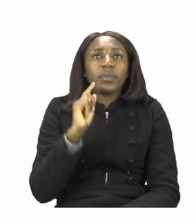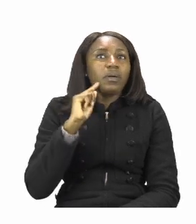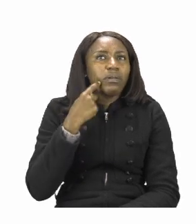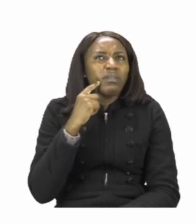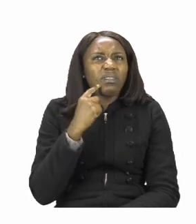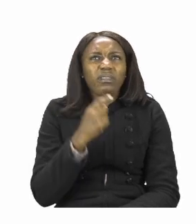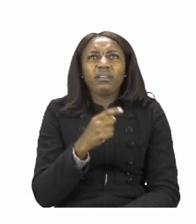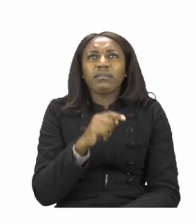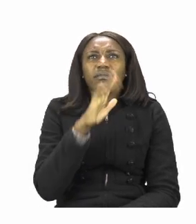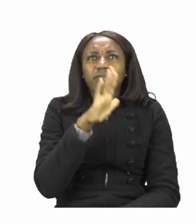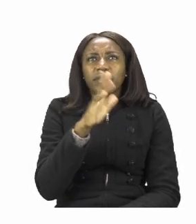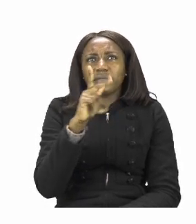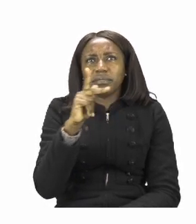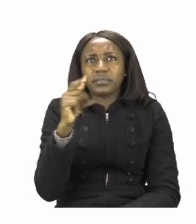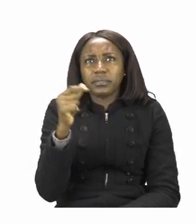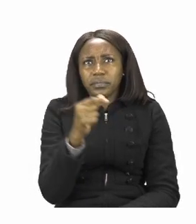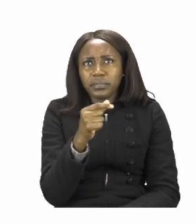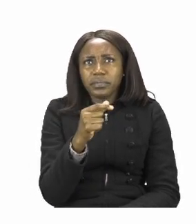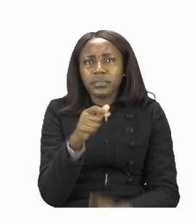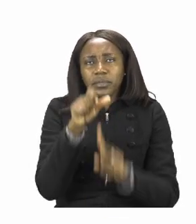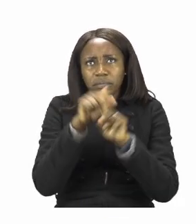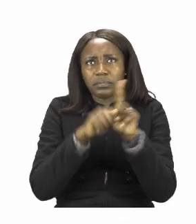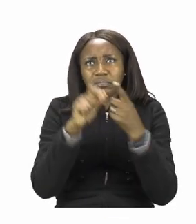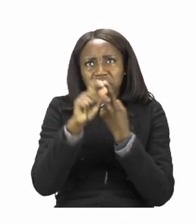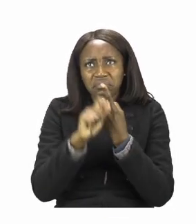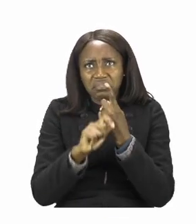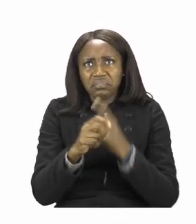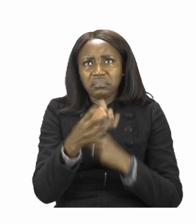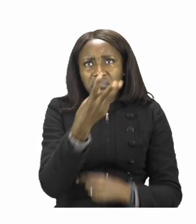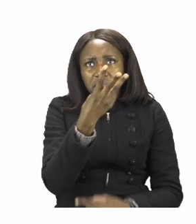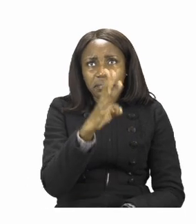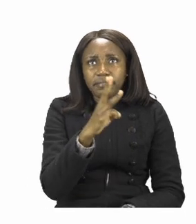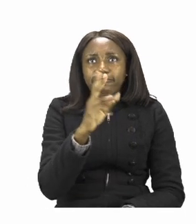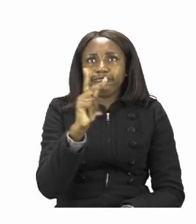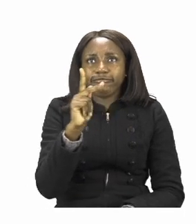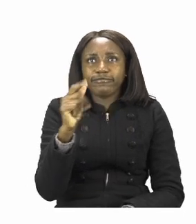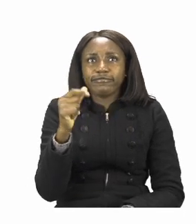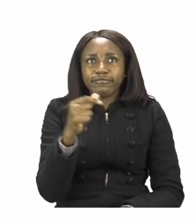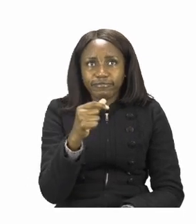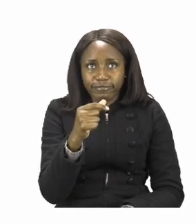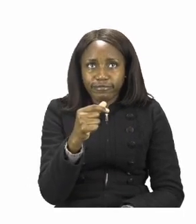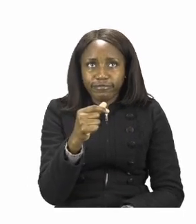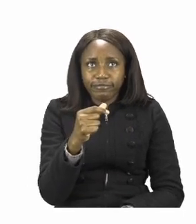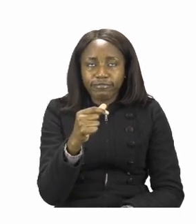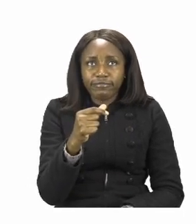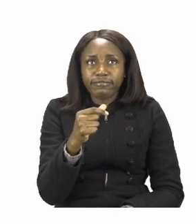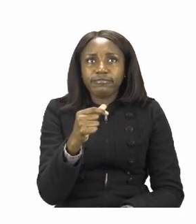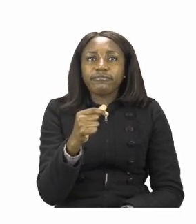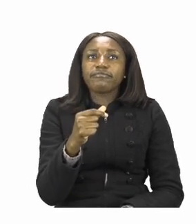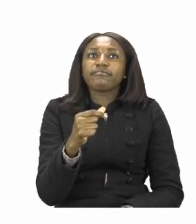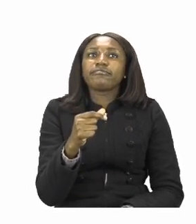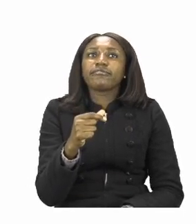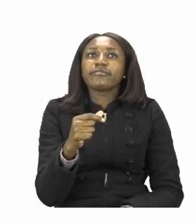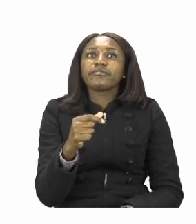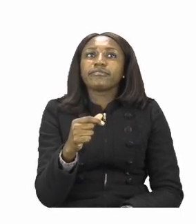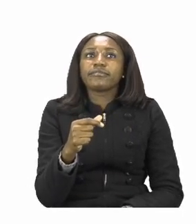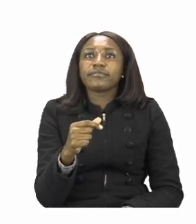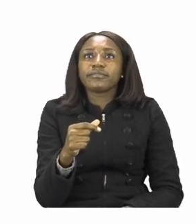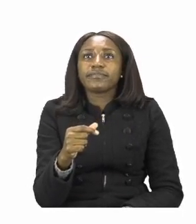is 5 kgs. The banana is 6